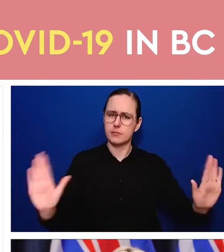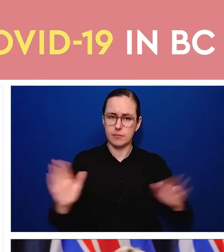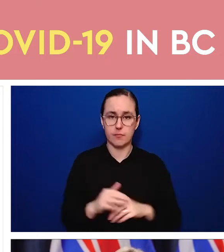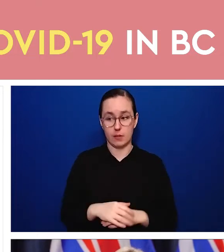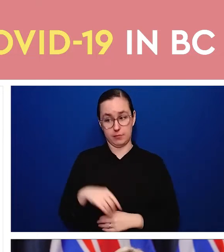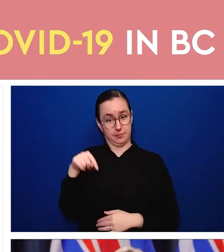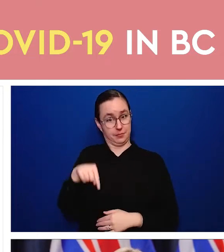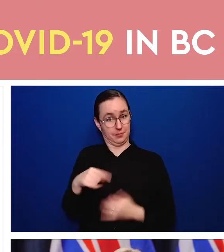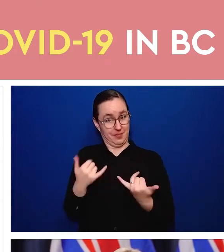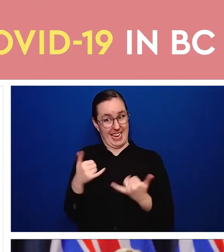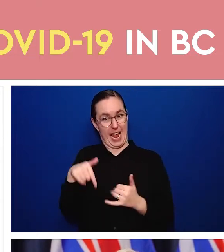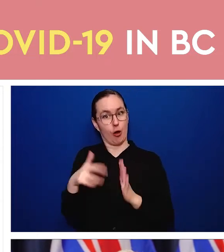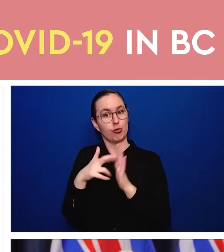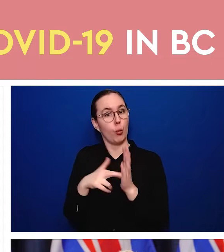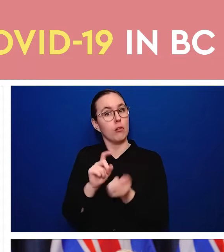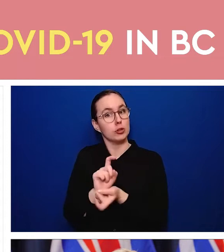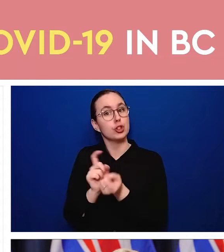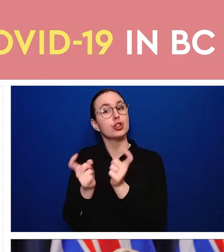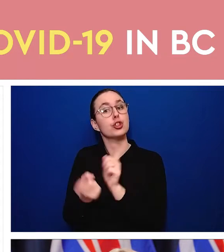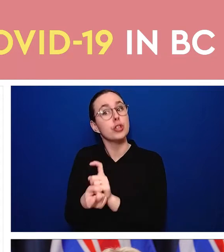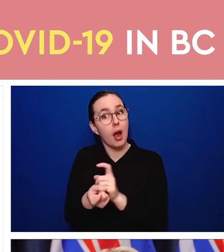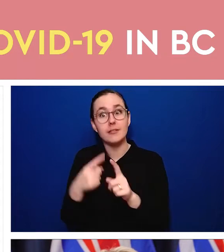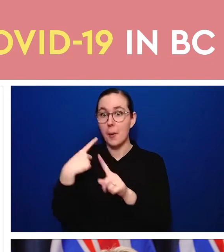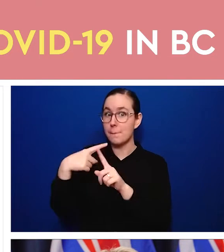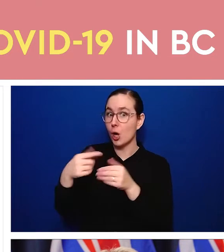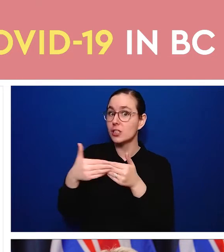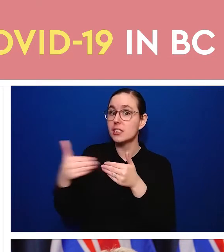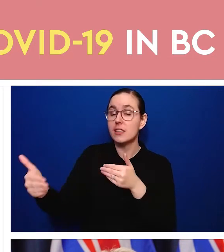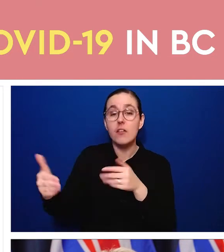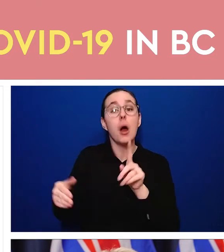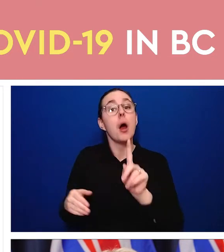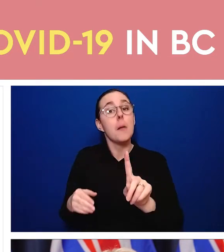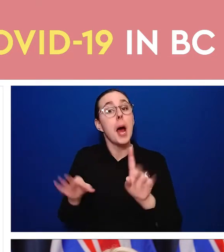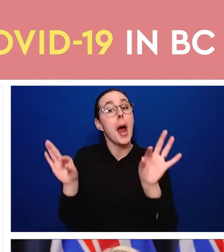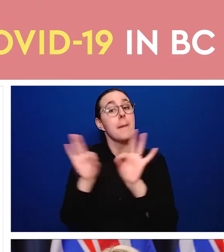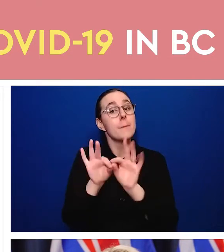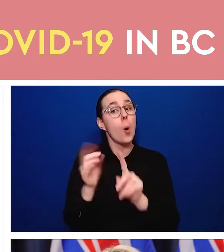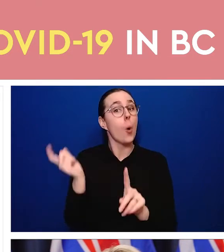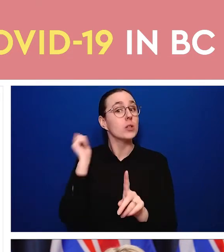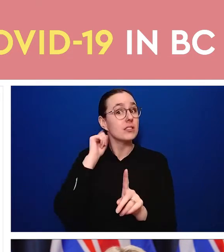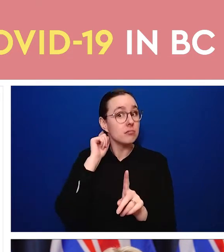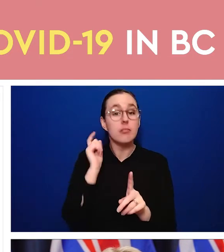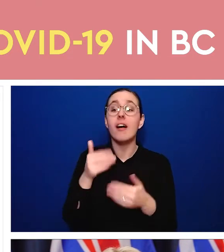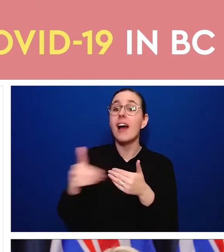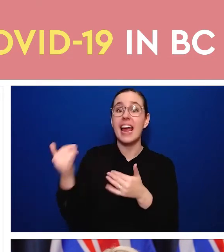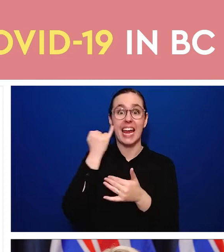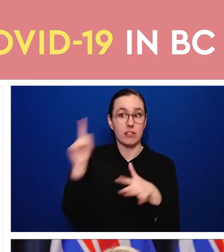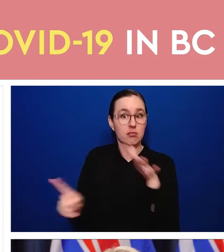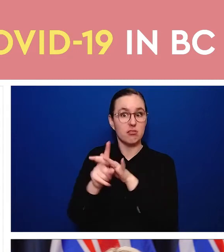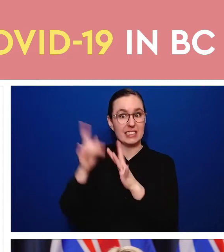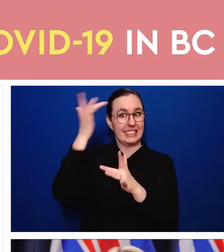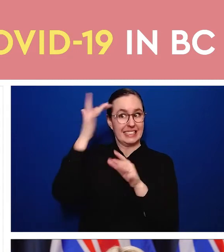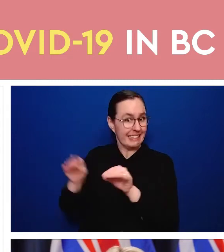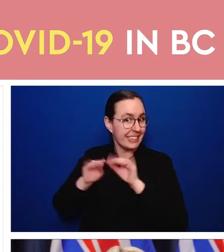necessary, depending on the situation as it changes. We are also paying a lot of attention